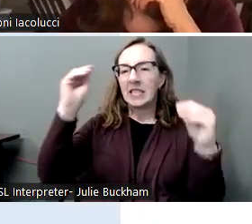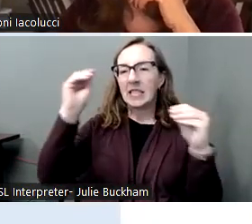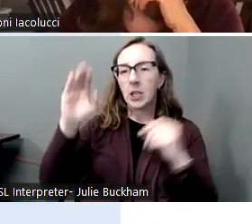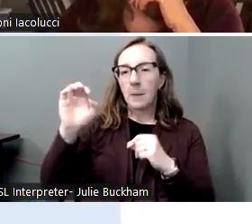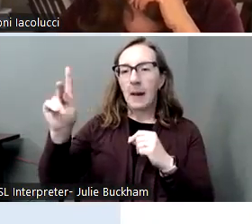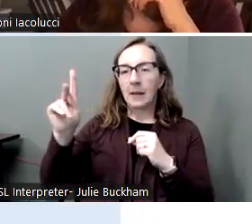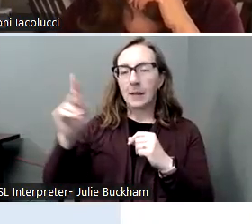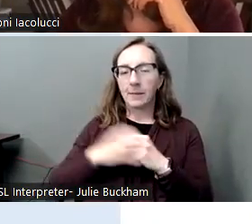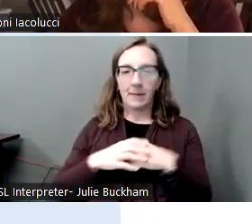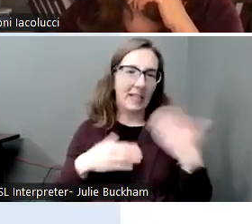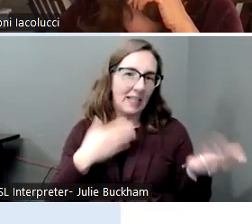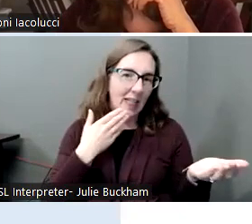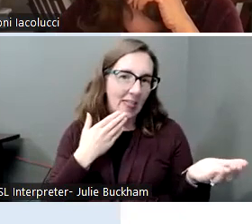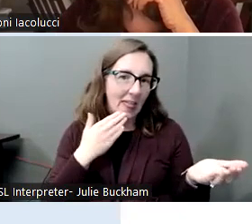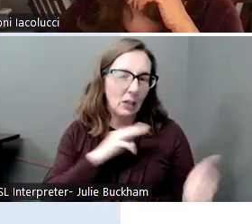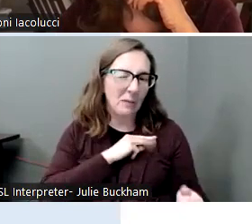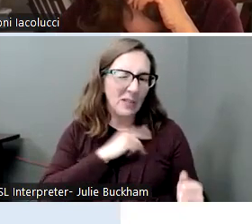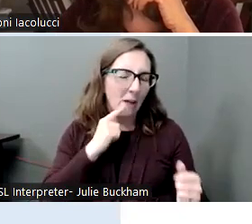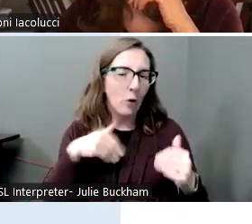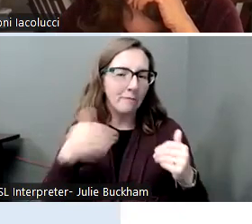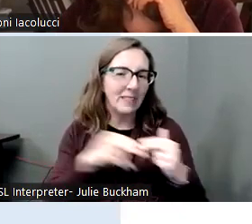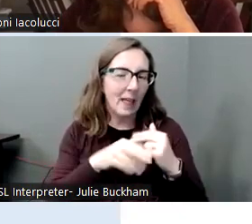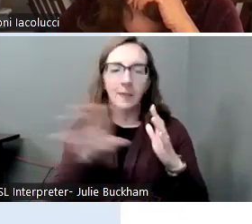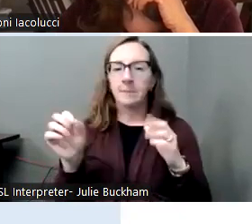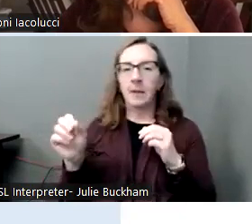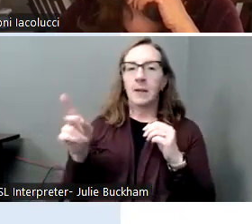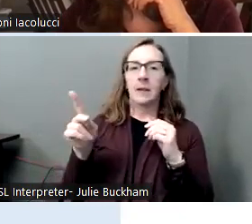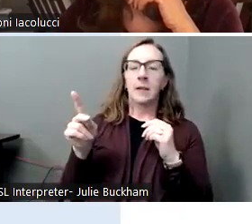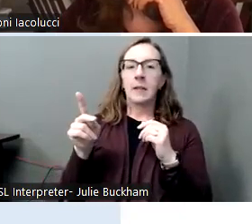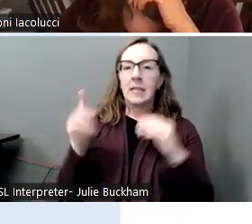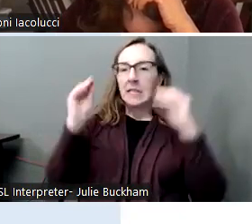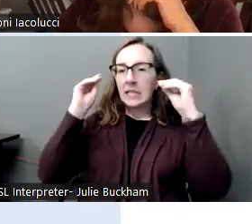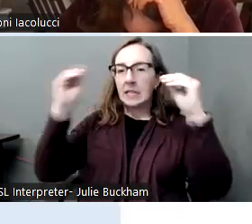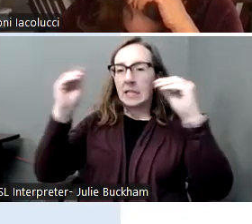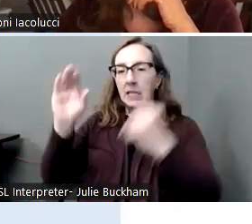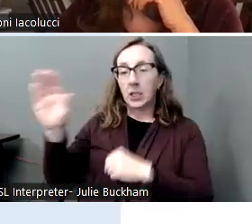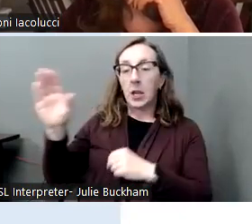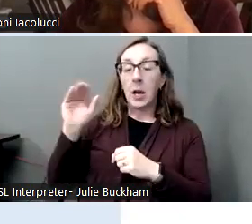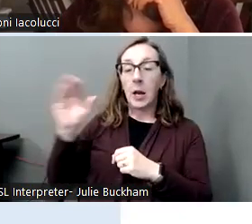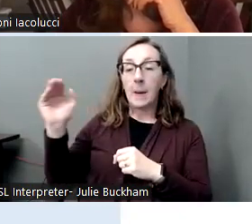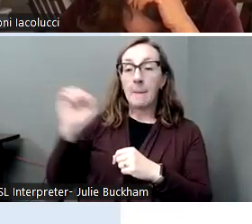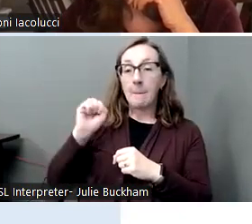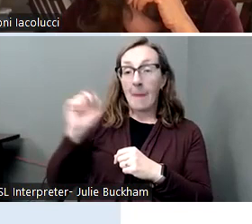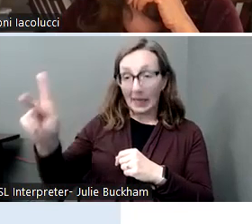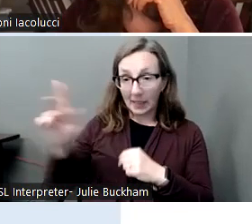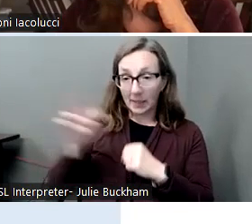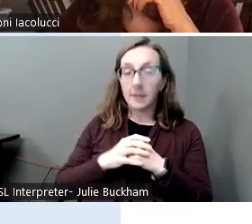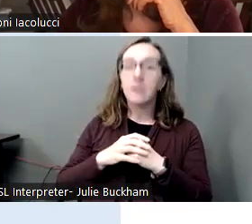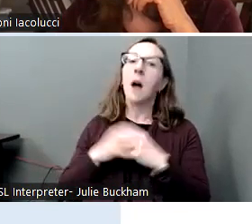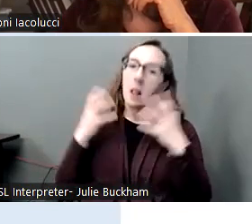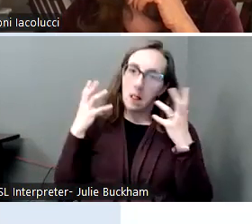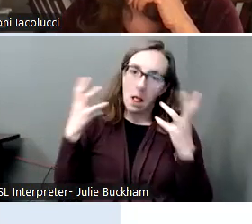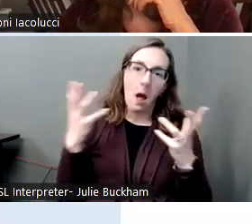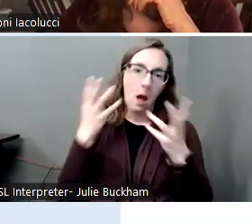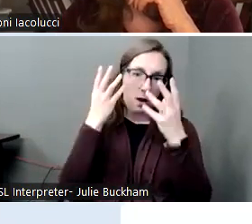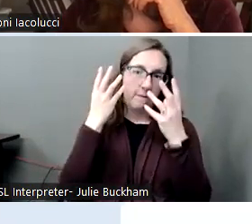for forwarding that. It is, there's a lot of material available on the website of